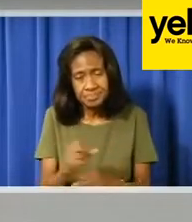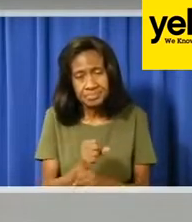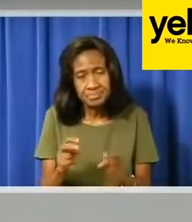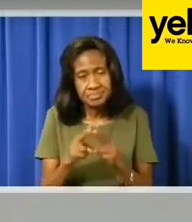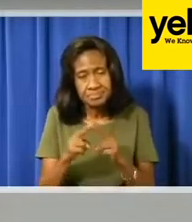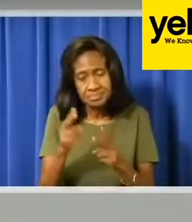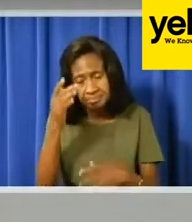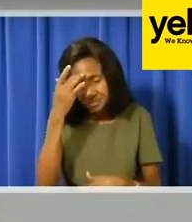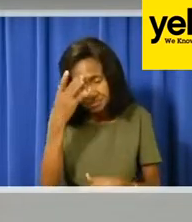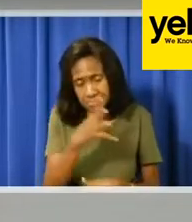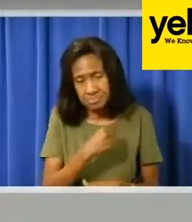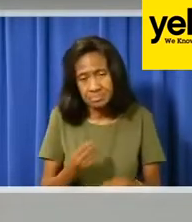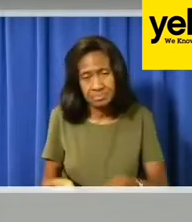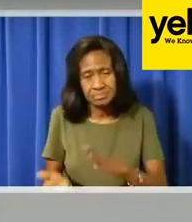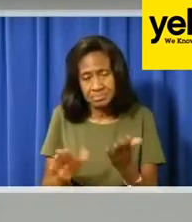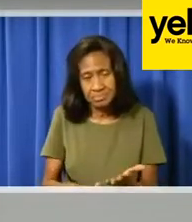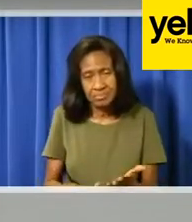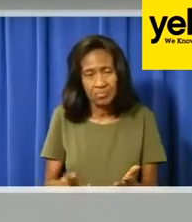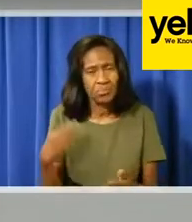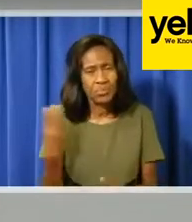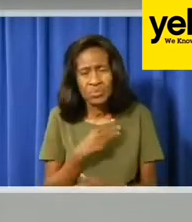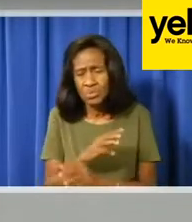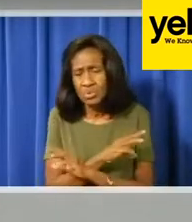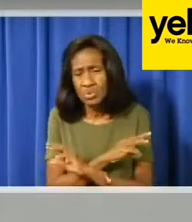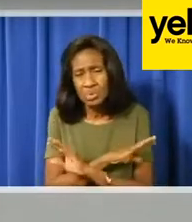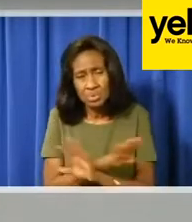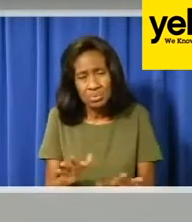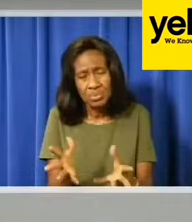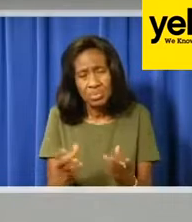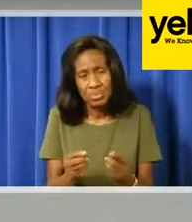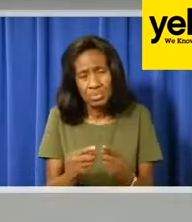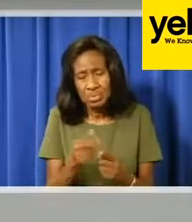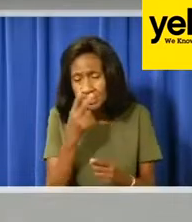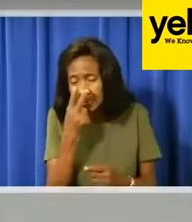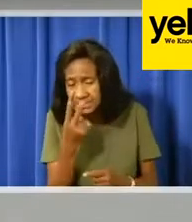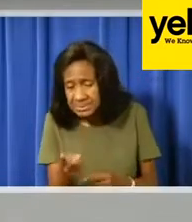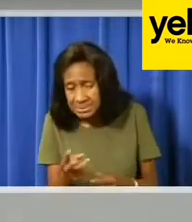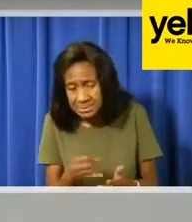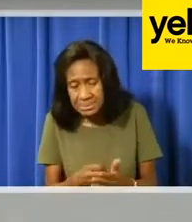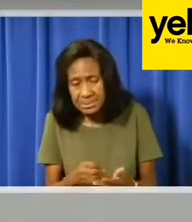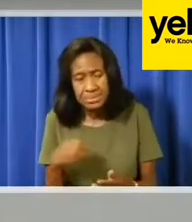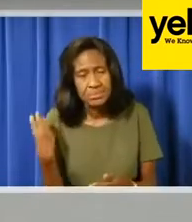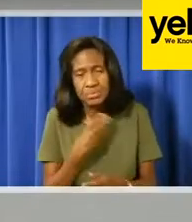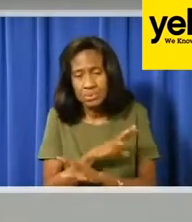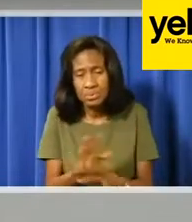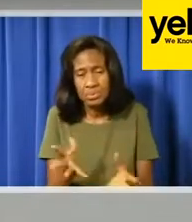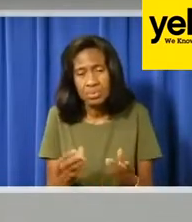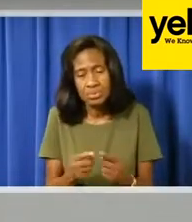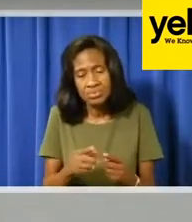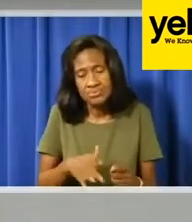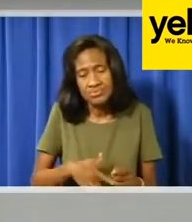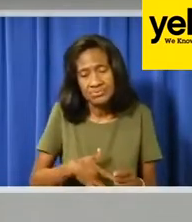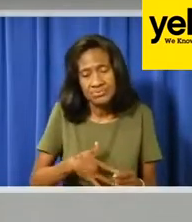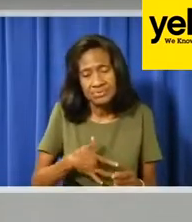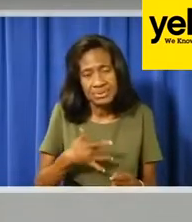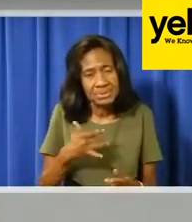dying. None of us want to see that. None of us want to feel that. I mentioned earlier the situation